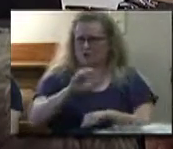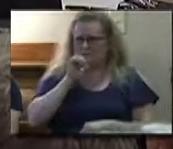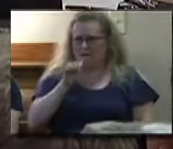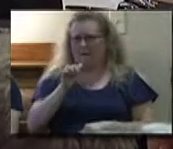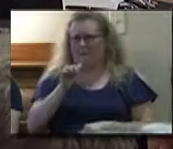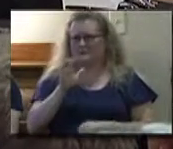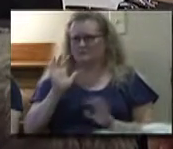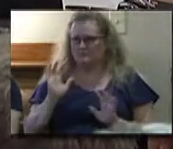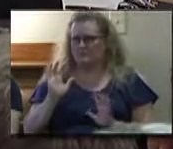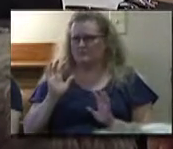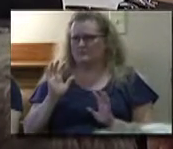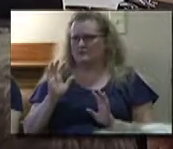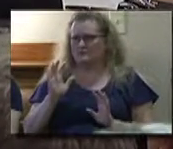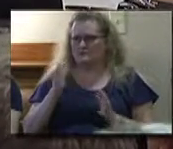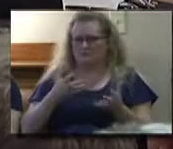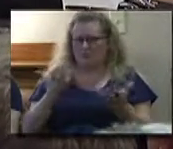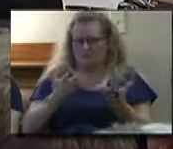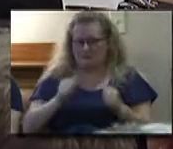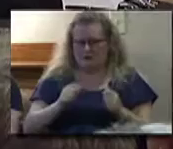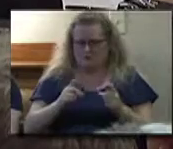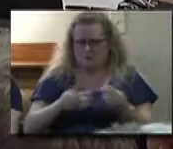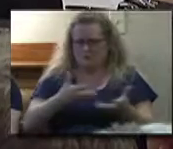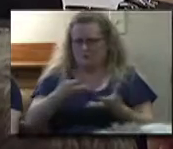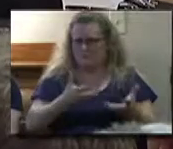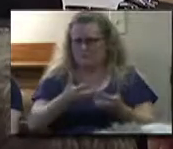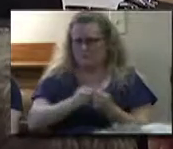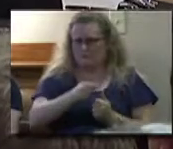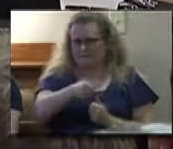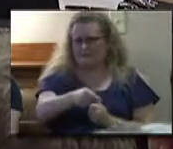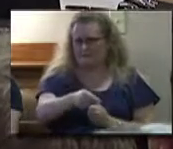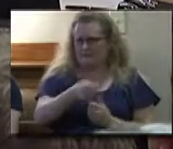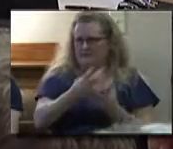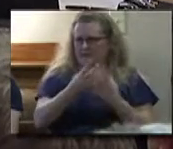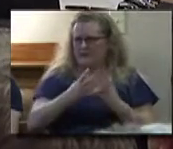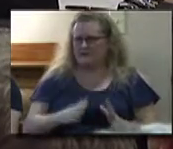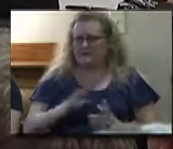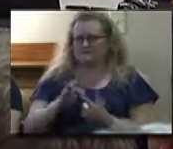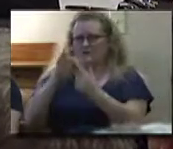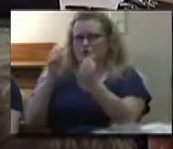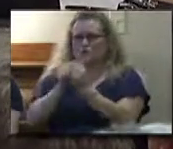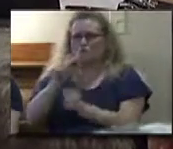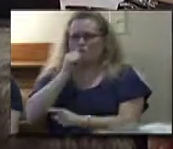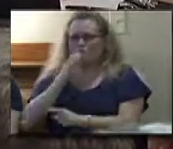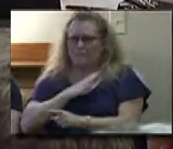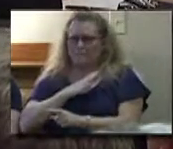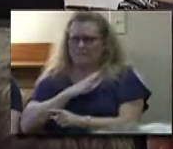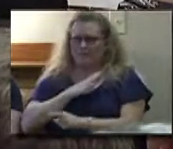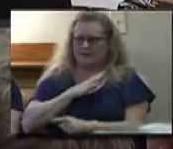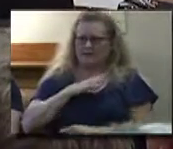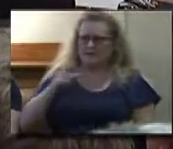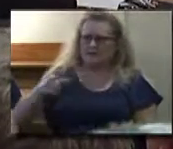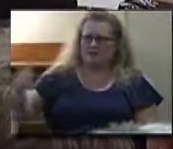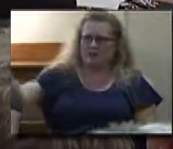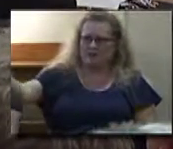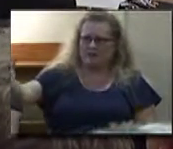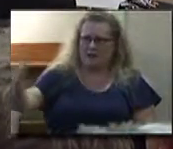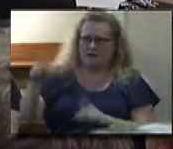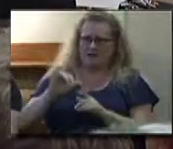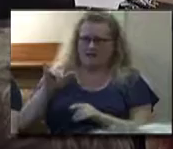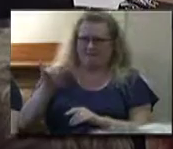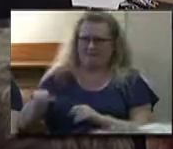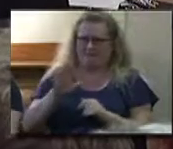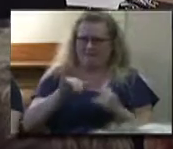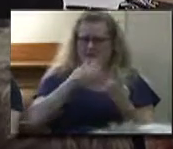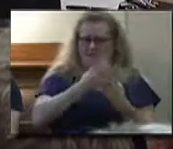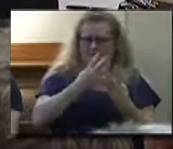do with you, as in touching. And especially with women who are volunteers, you know, a gesture like this by an inmate